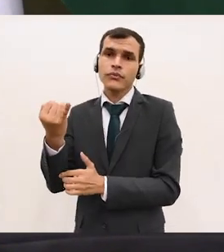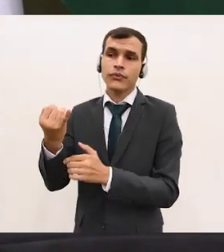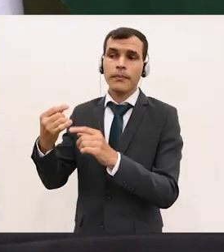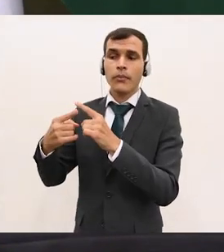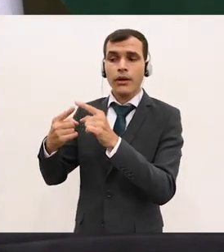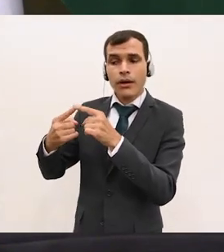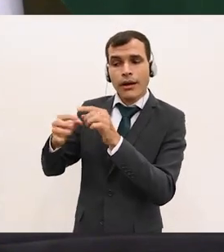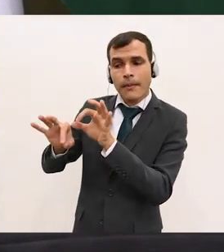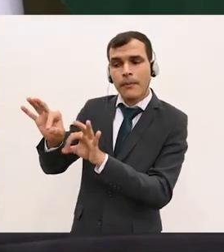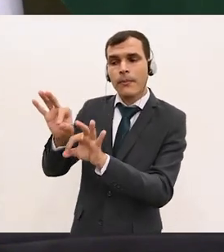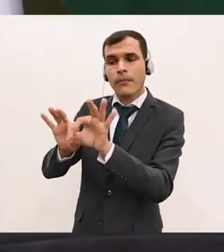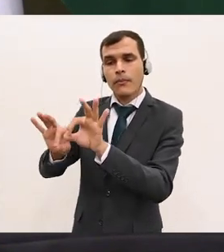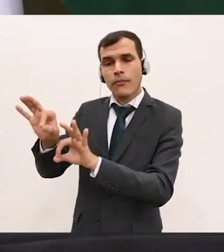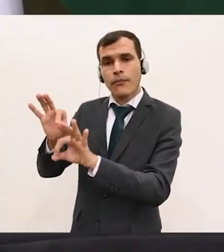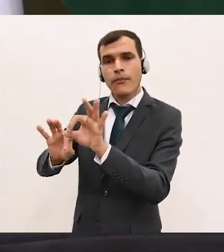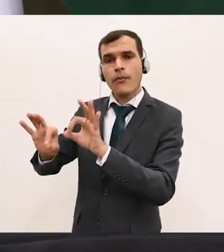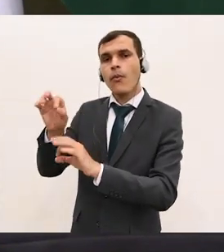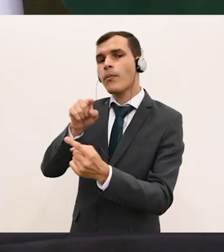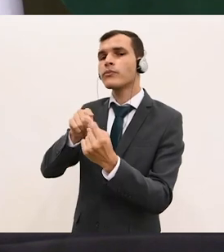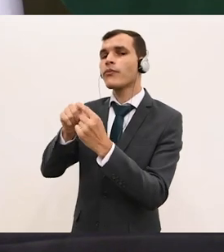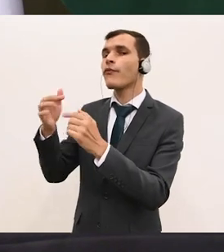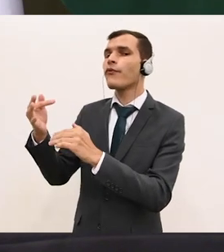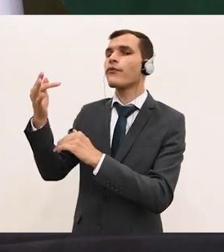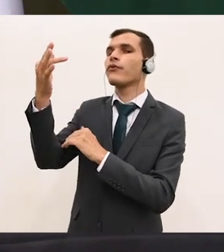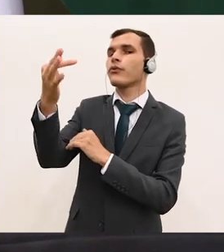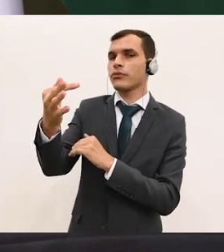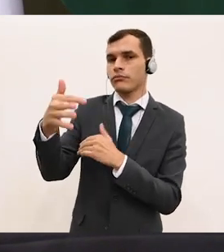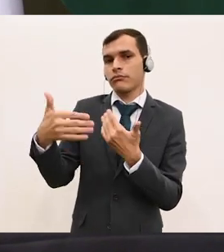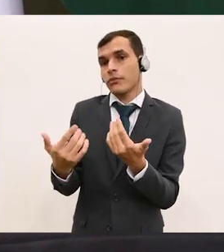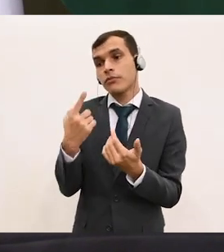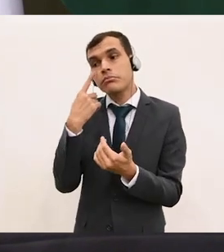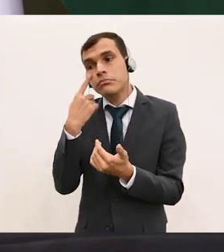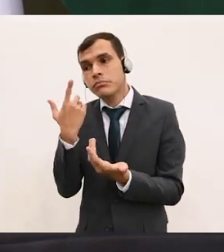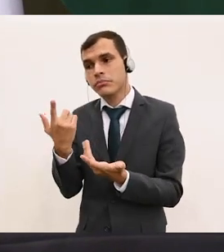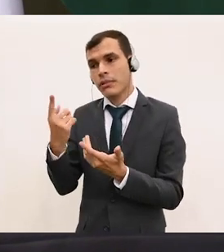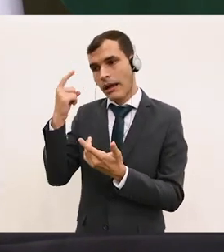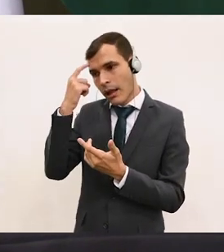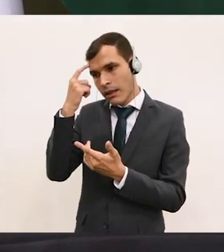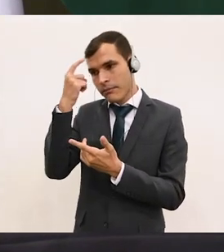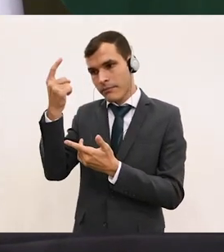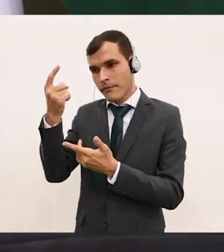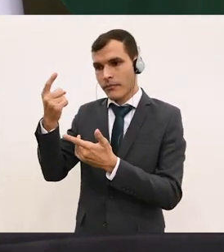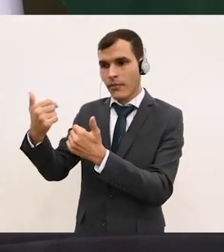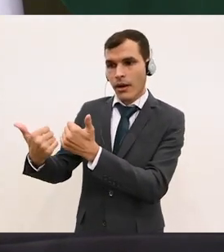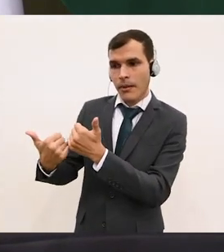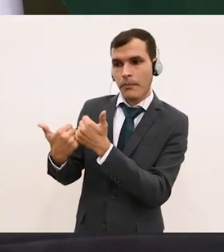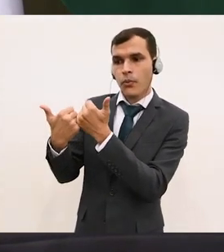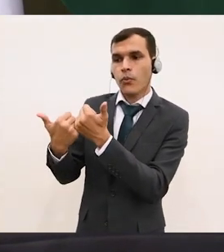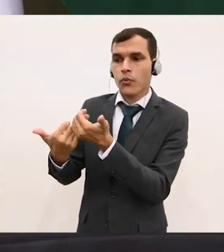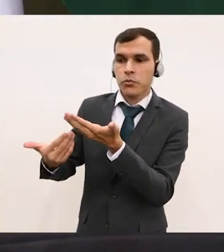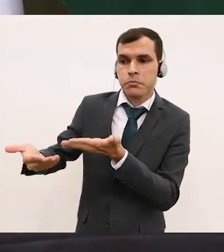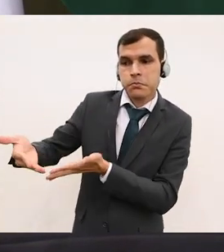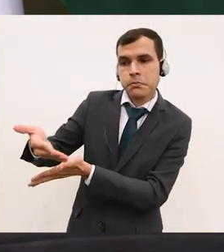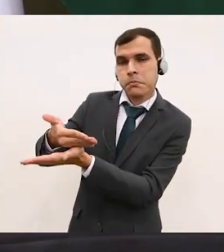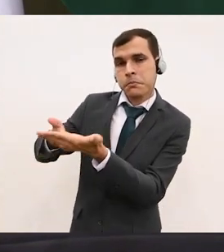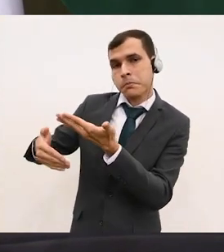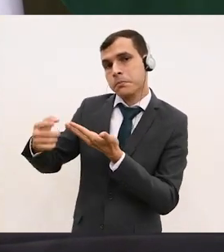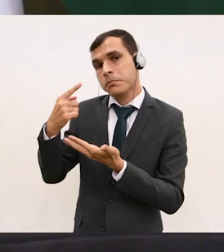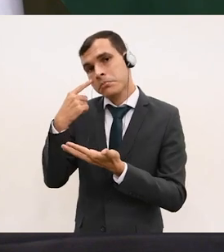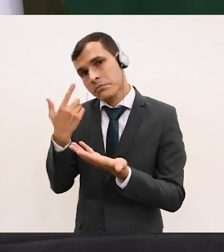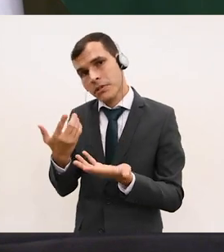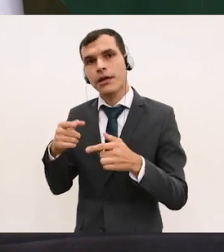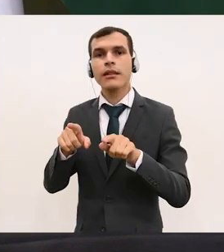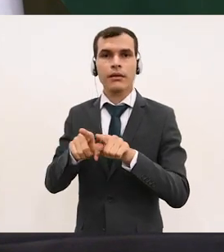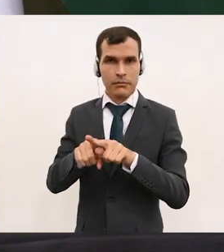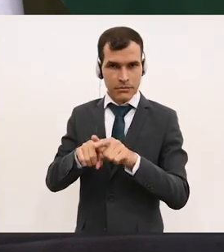what support this idea gets. I also want to add that the Secretary General of the United Nations set up a